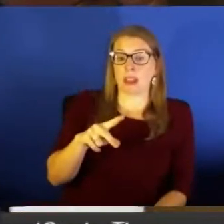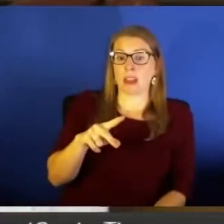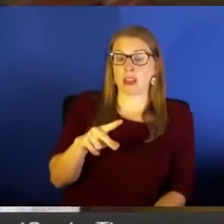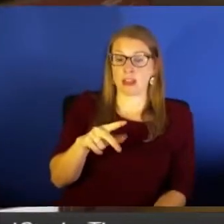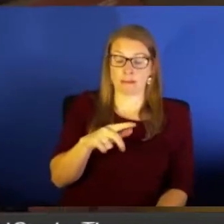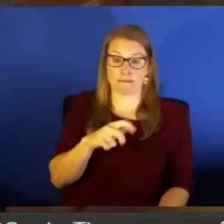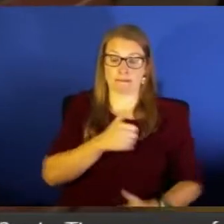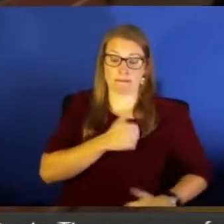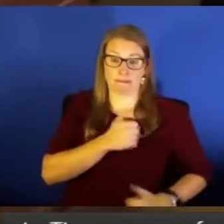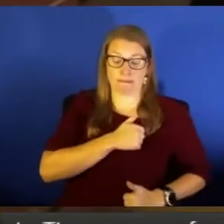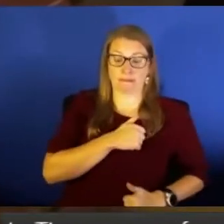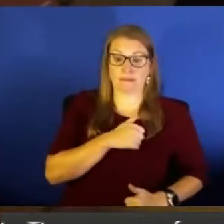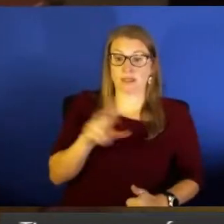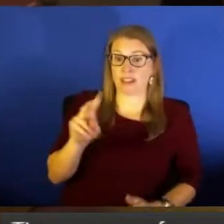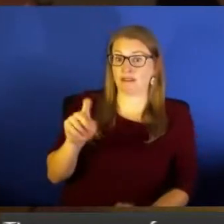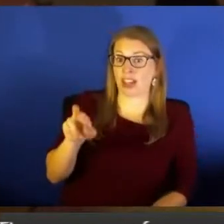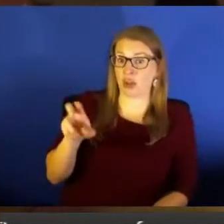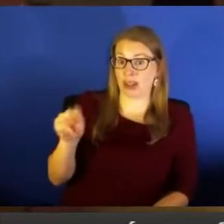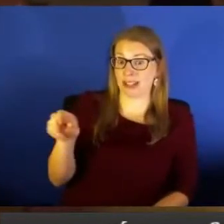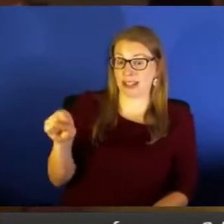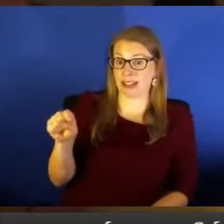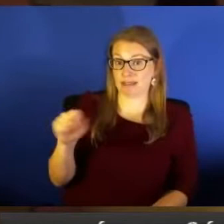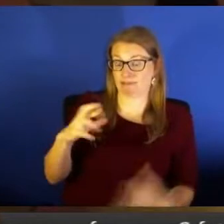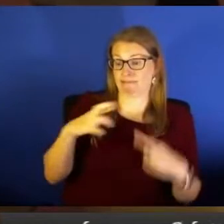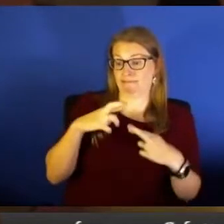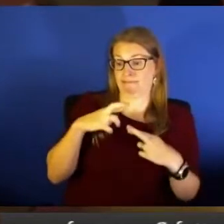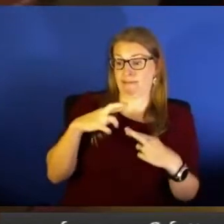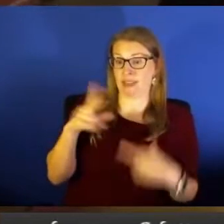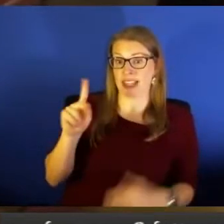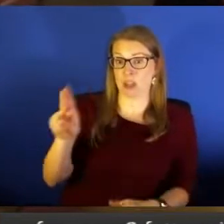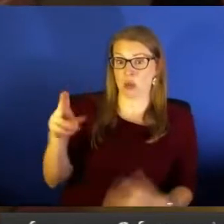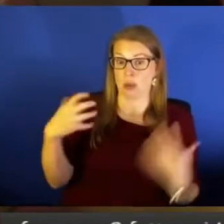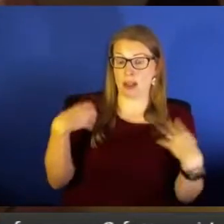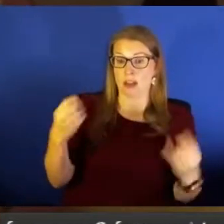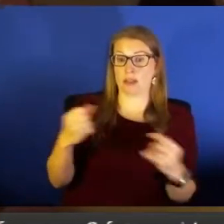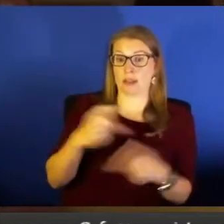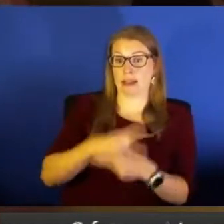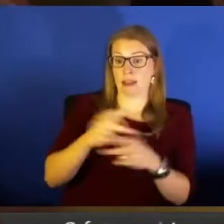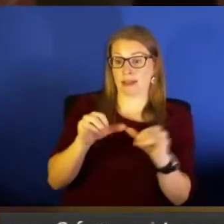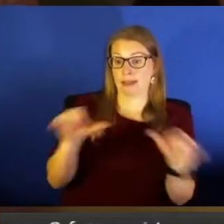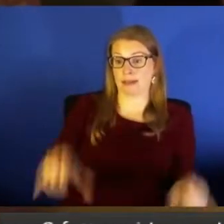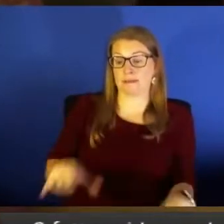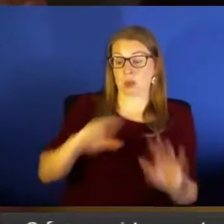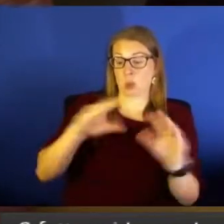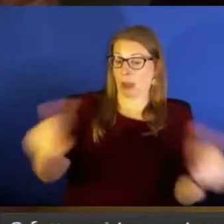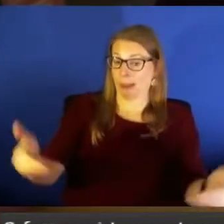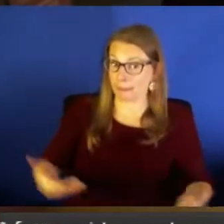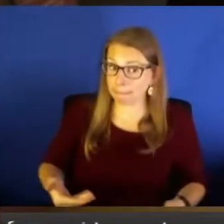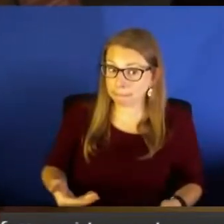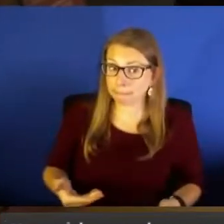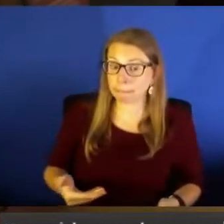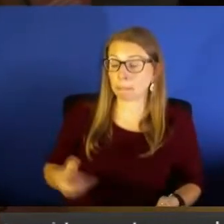like the KU healthcare system is welcoming, that we understand the unique